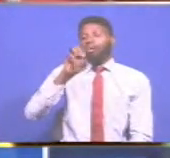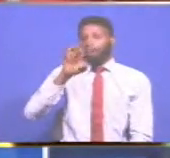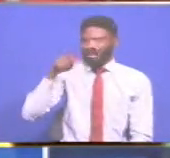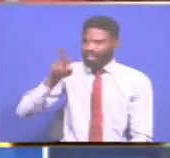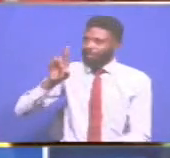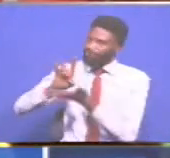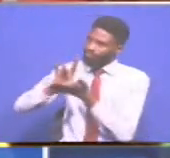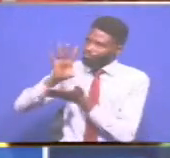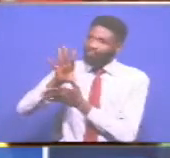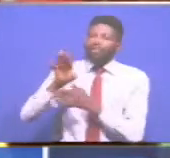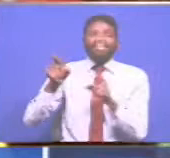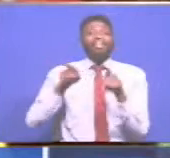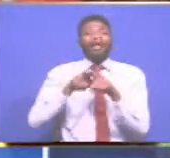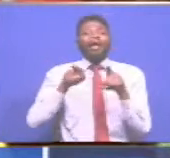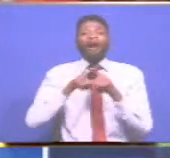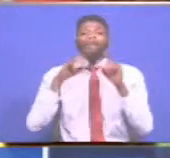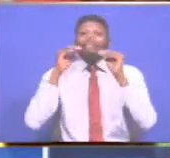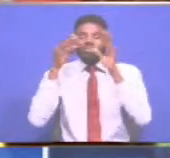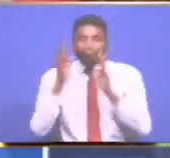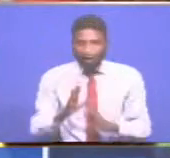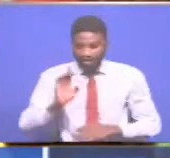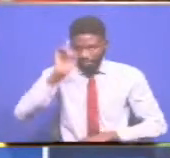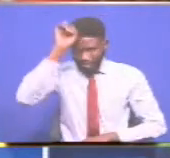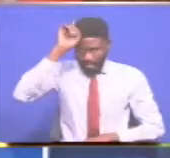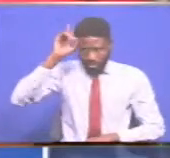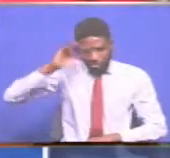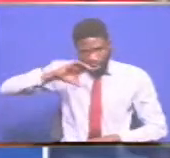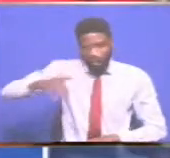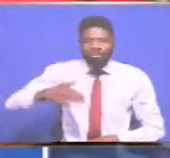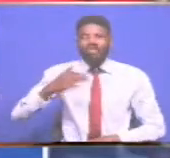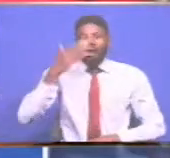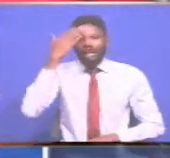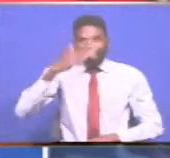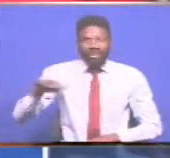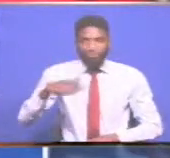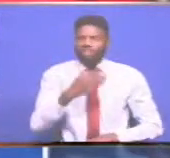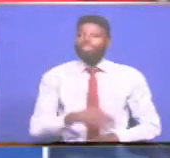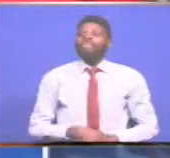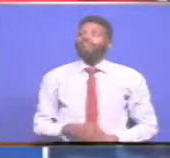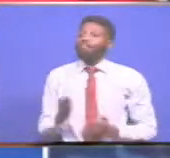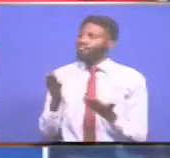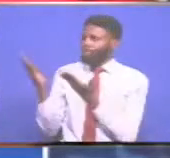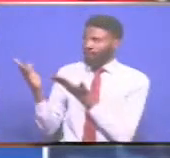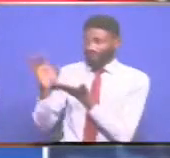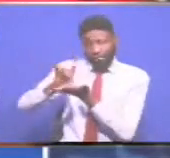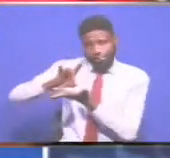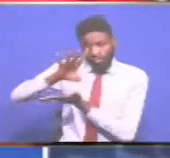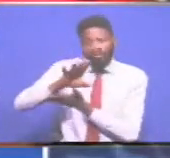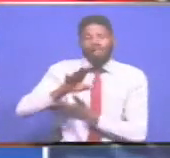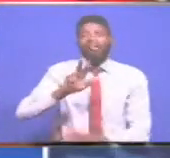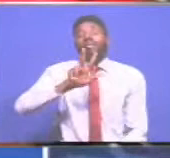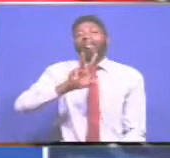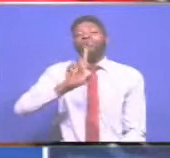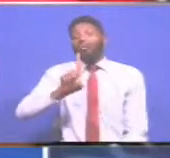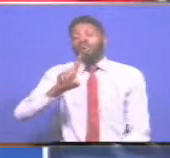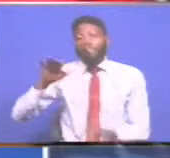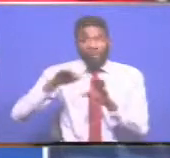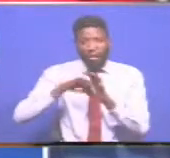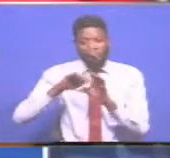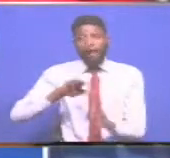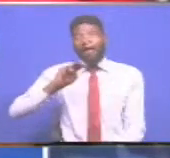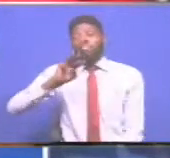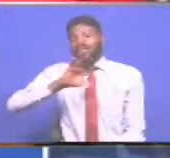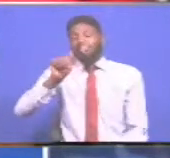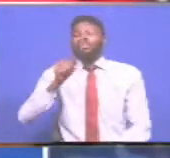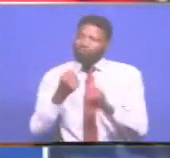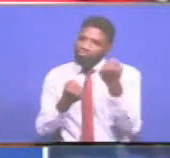as the Speaker of Nyandarua County Assembly. In the latest impeachment, 31 members of the County Assembly supported the